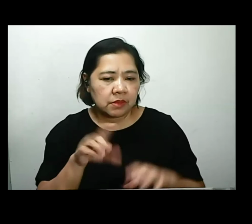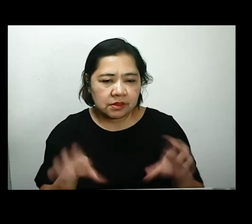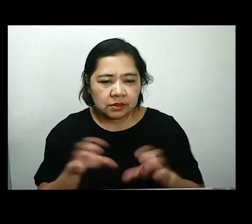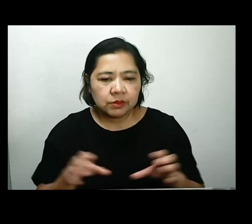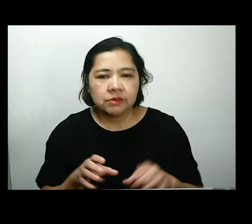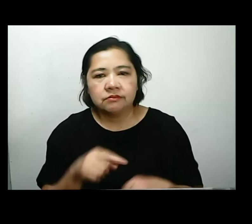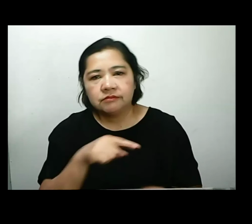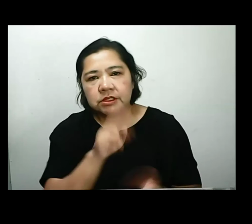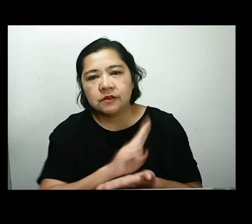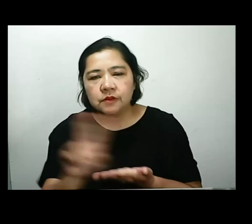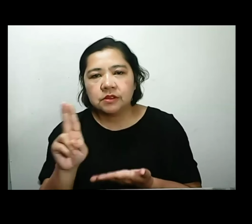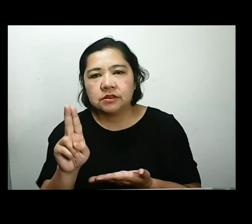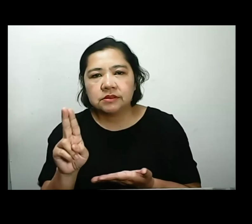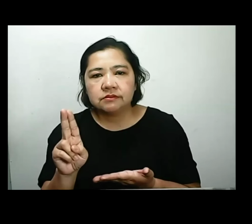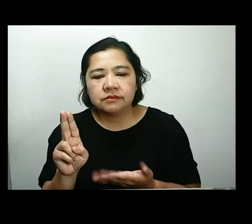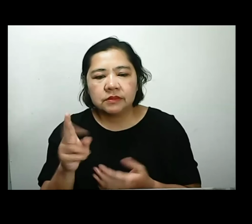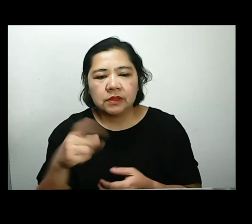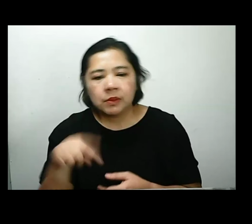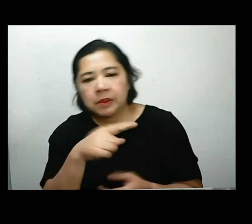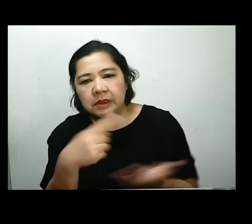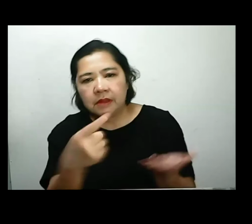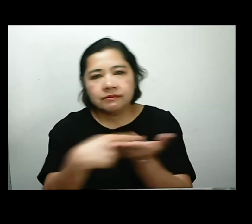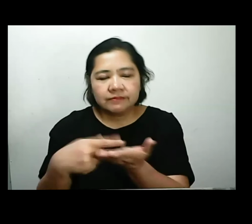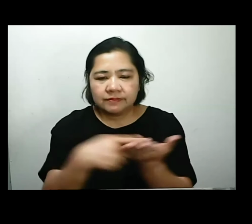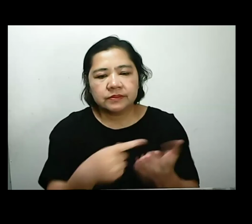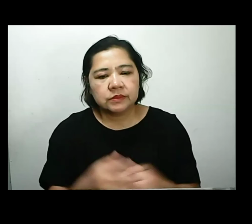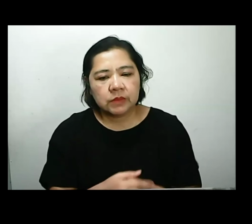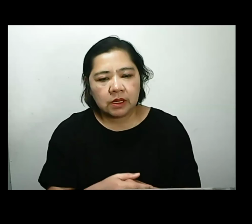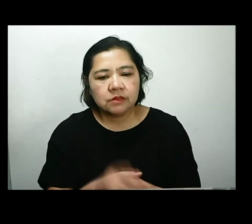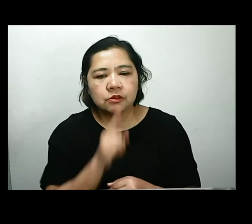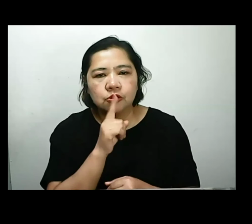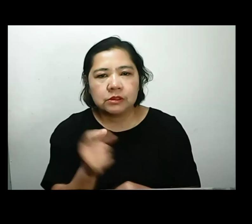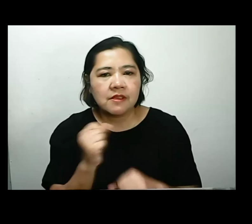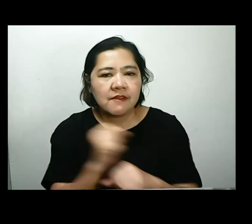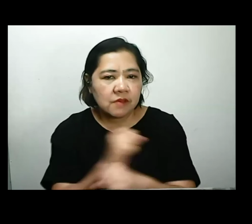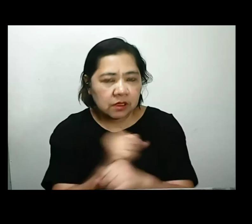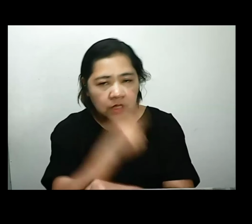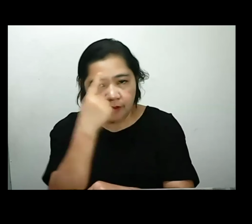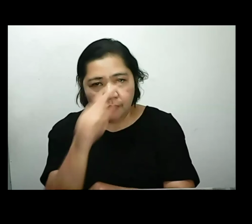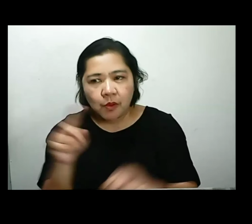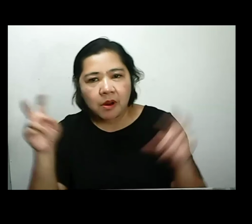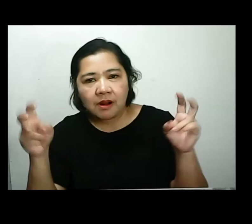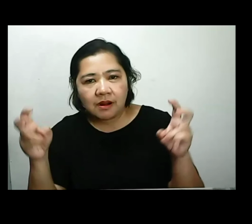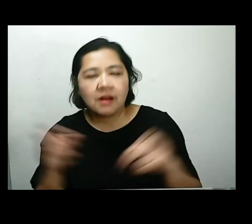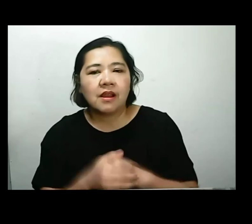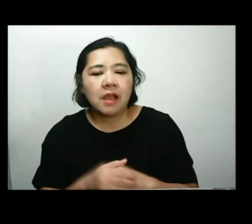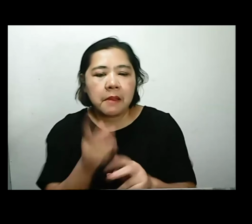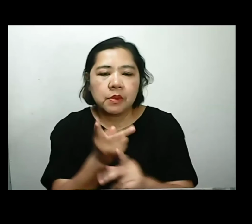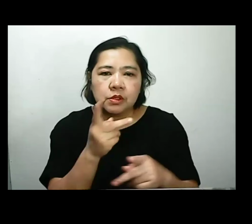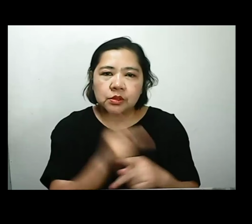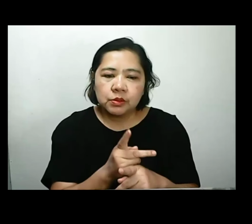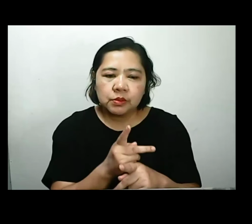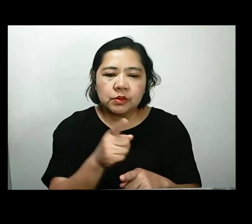been arguing, you know, and really fighting for what we call producing